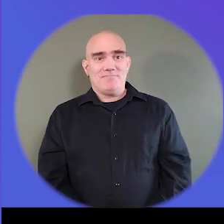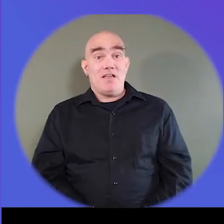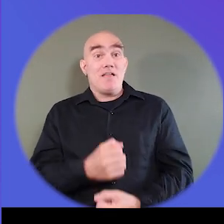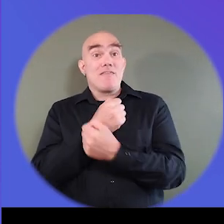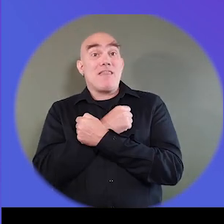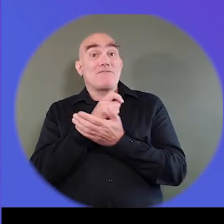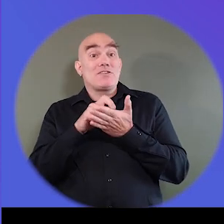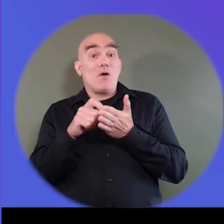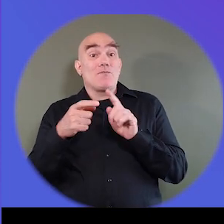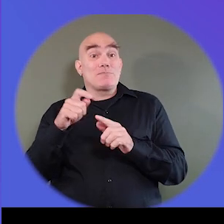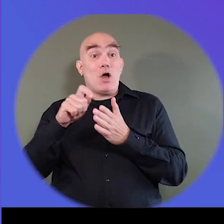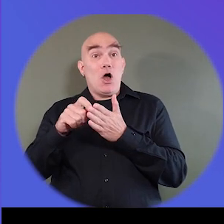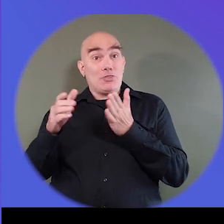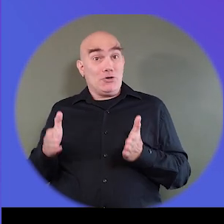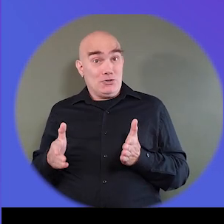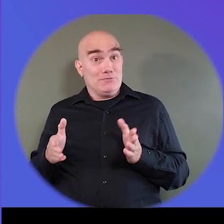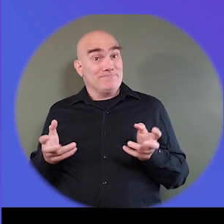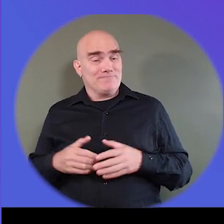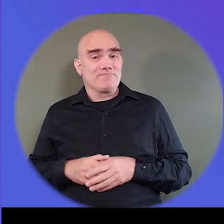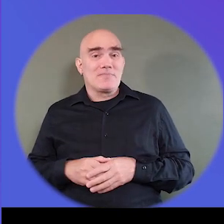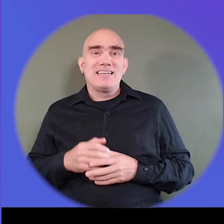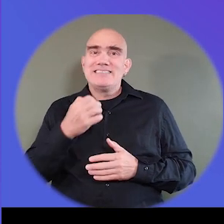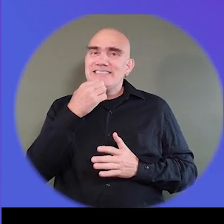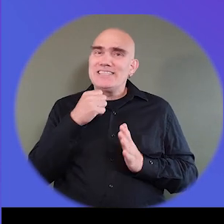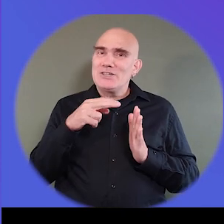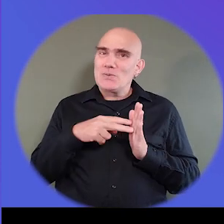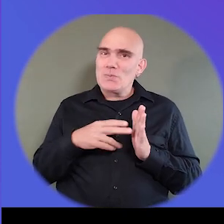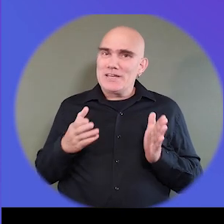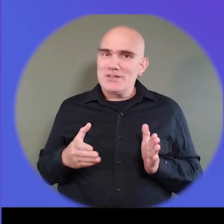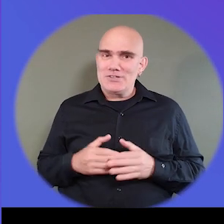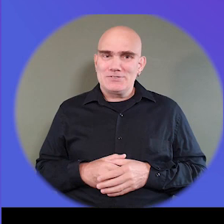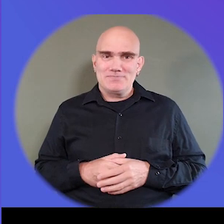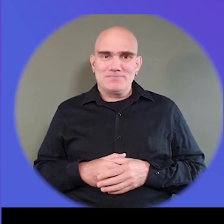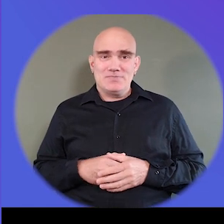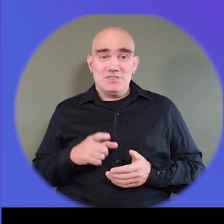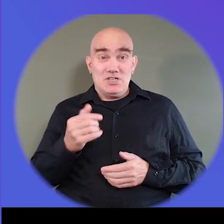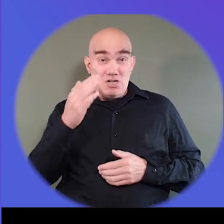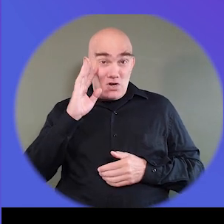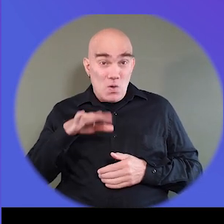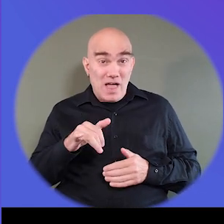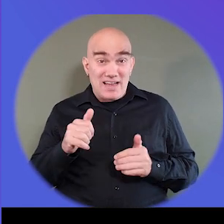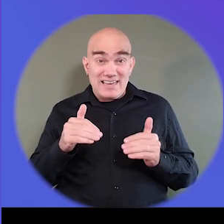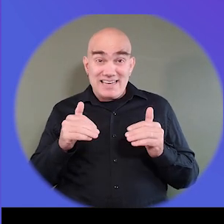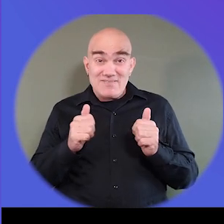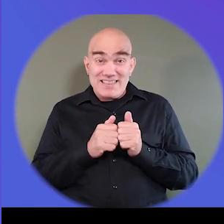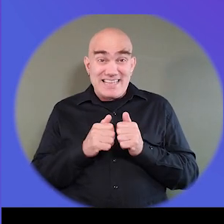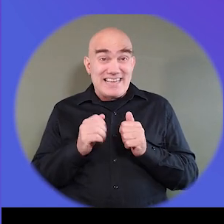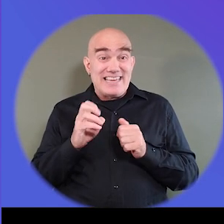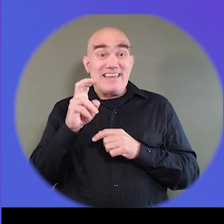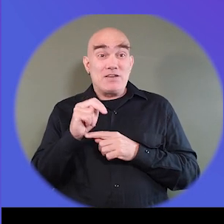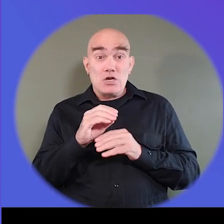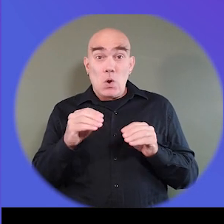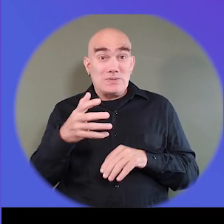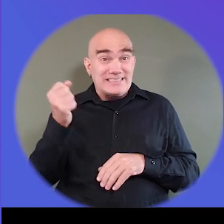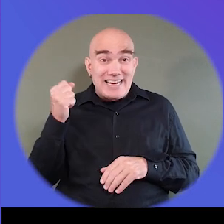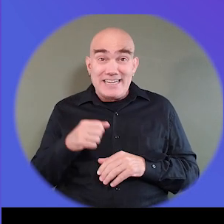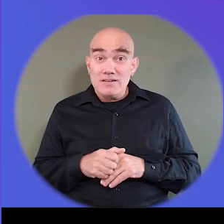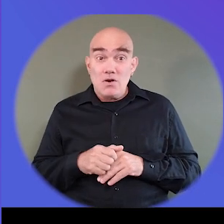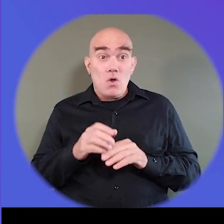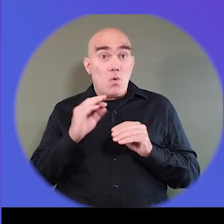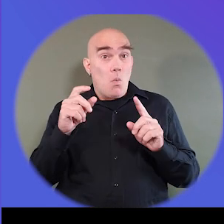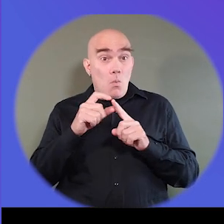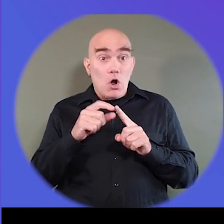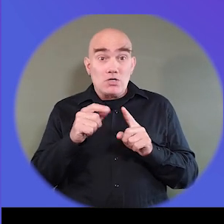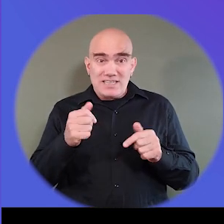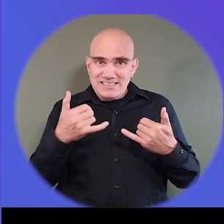Love note from the author. Dear reader, do you know that even with no talking, no words, you